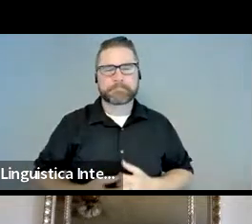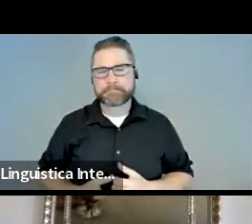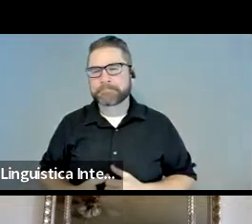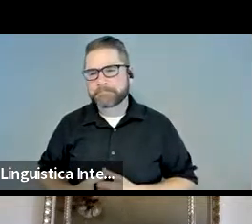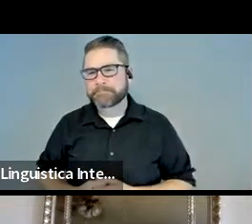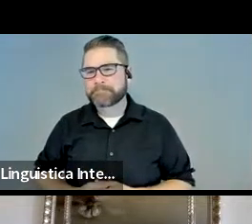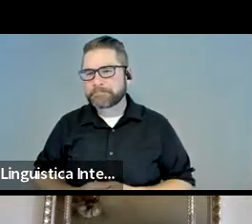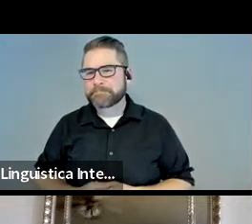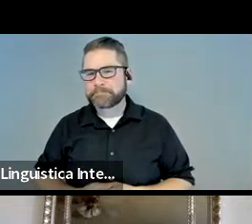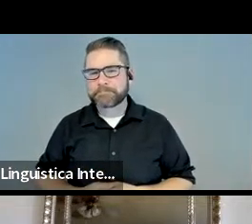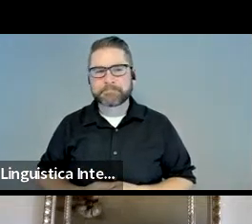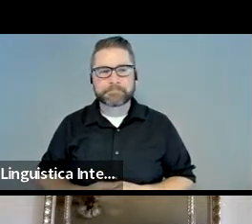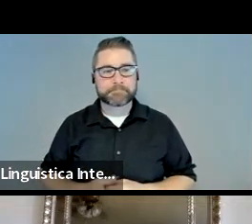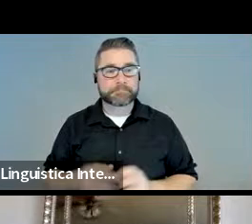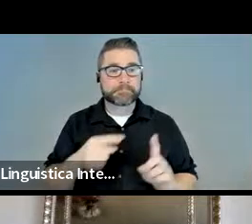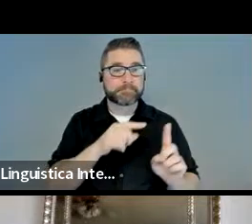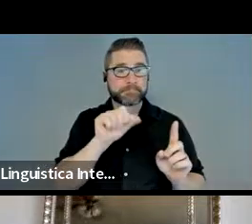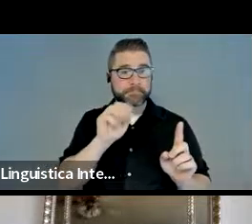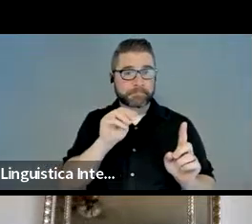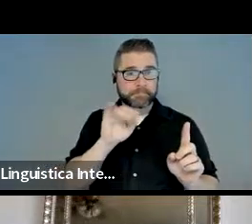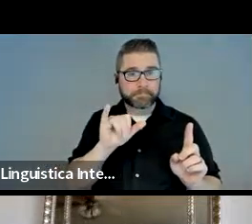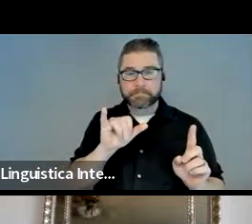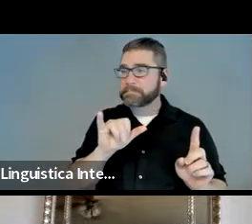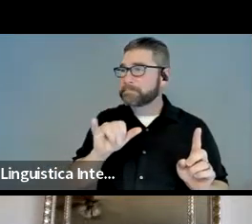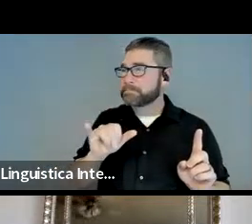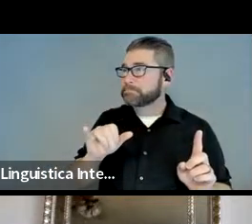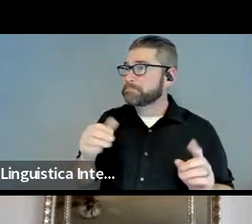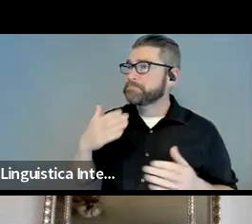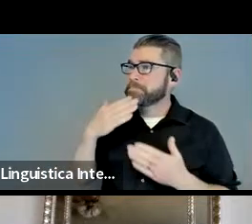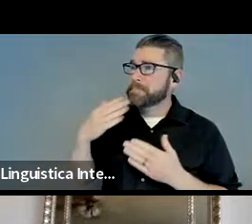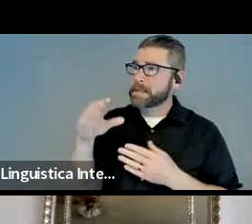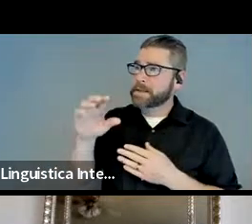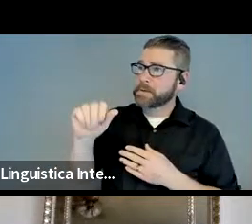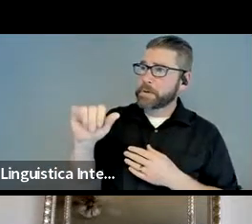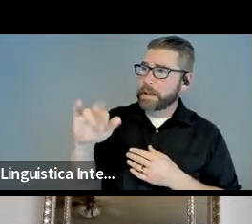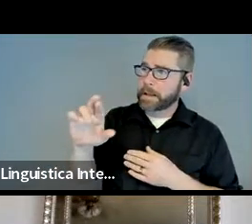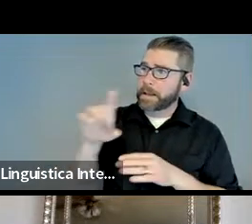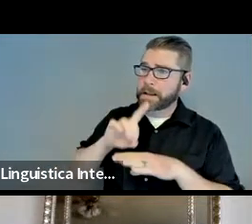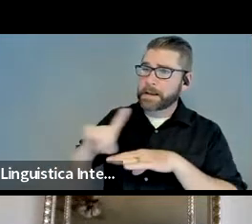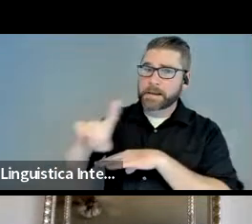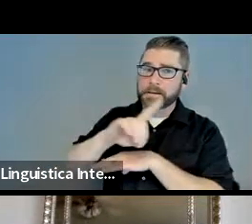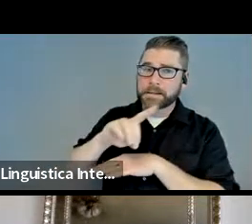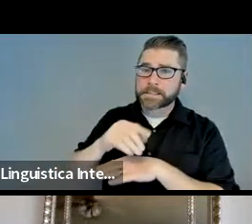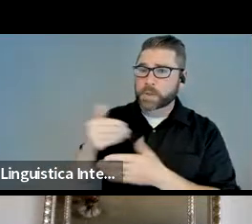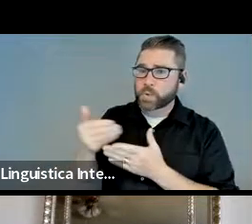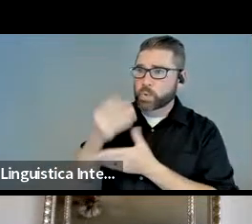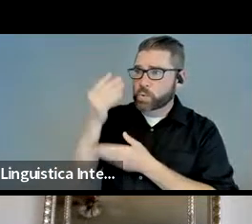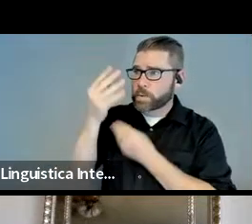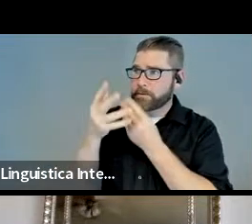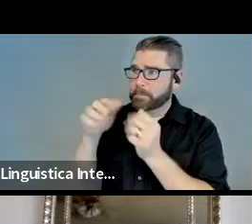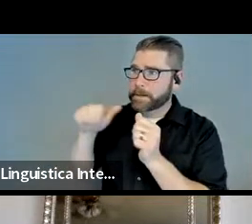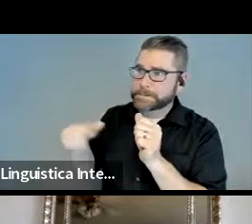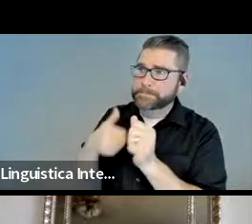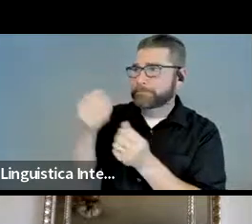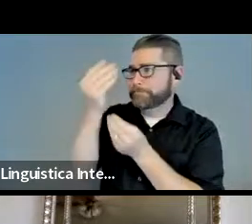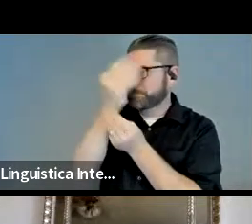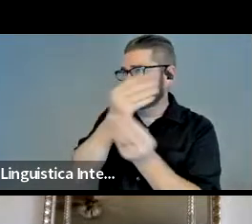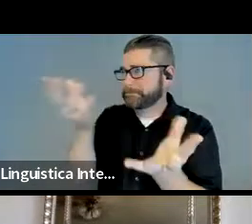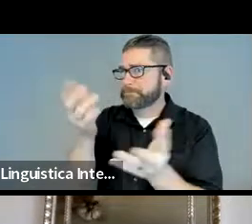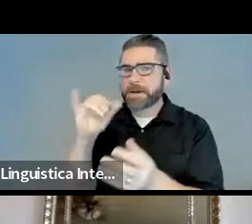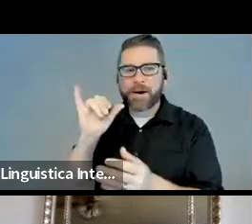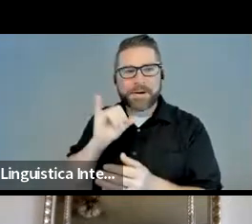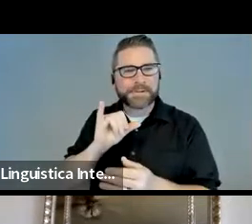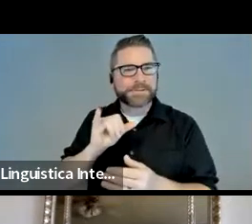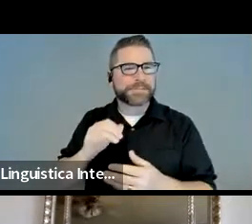This is Amy. Thank you so much, Air District, for providing us with that update and for the rich discussion.